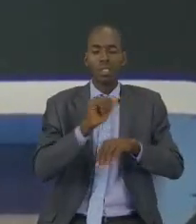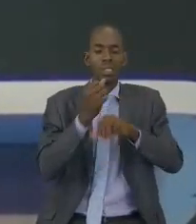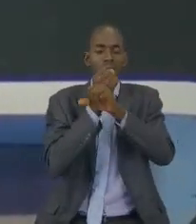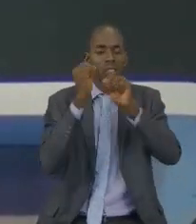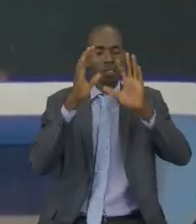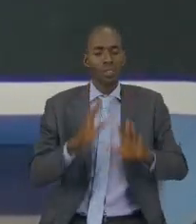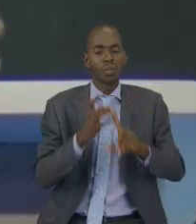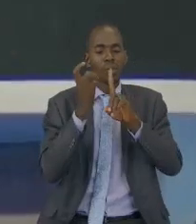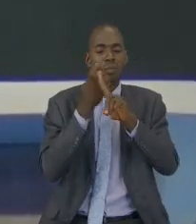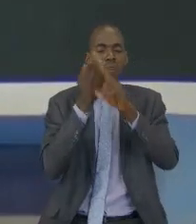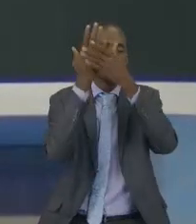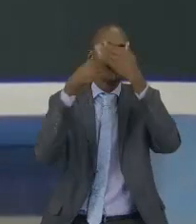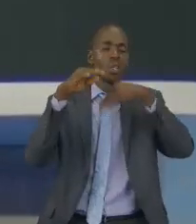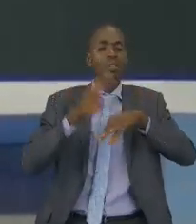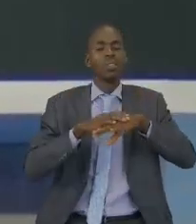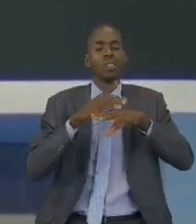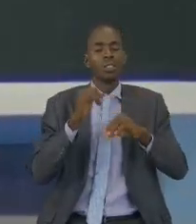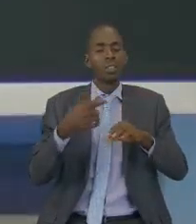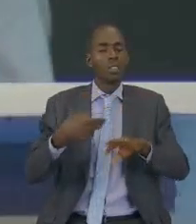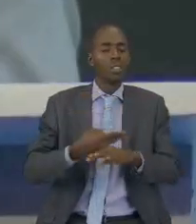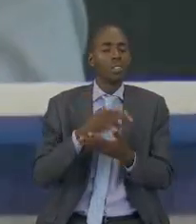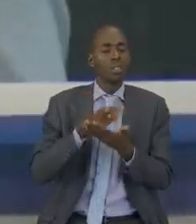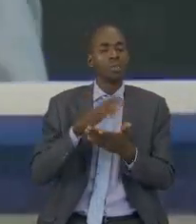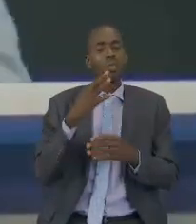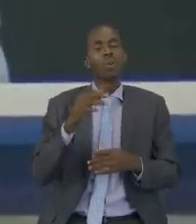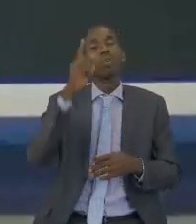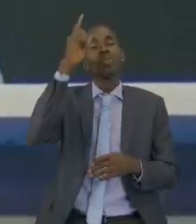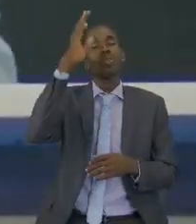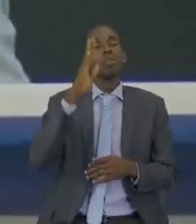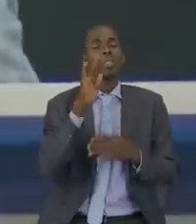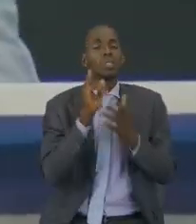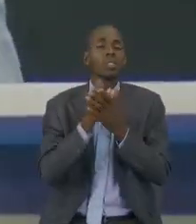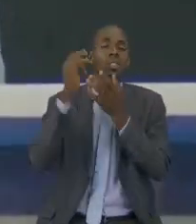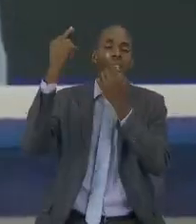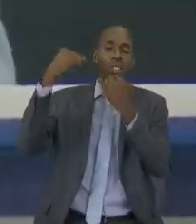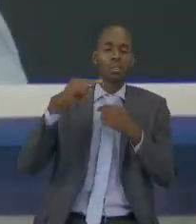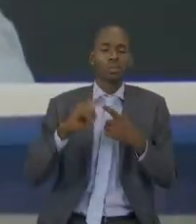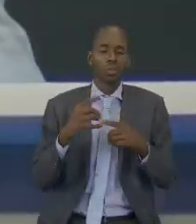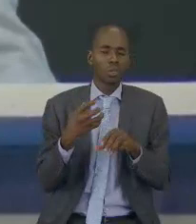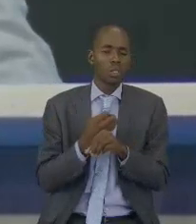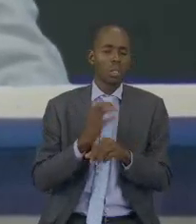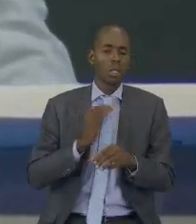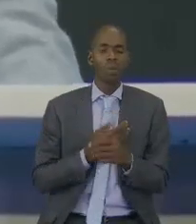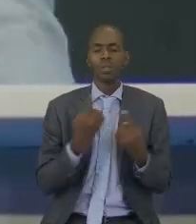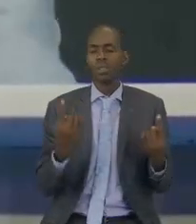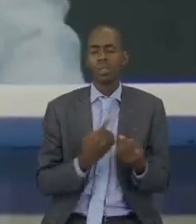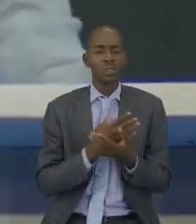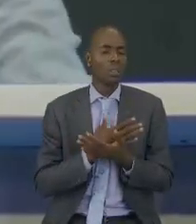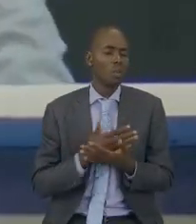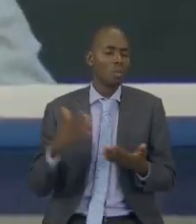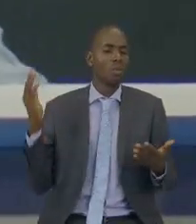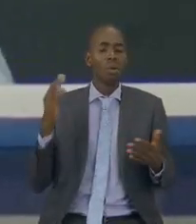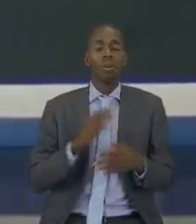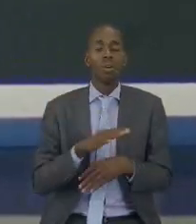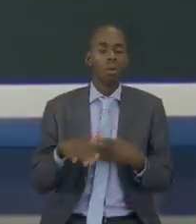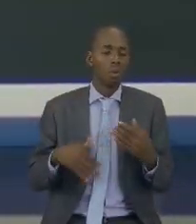heaven, the Lamb of God, who came to take our sins away. All